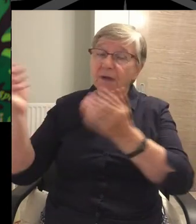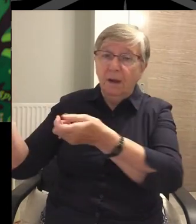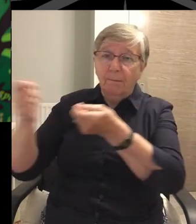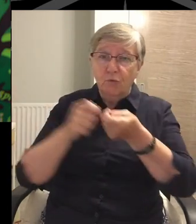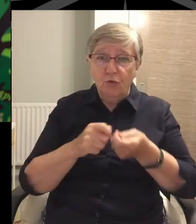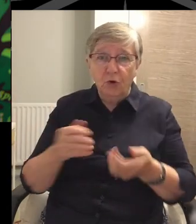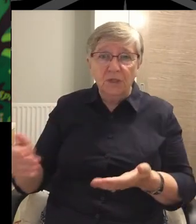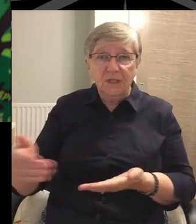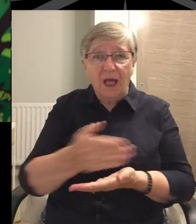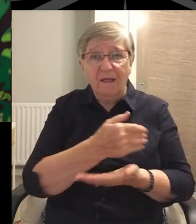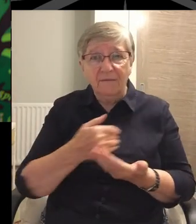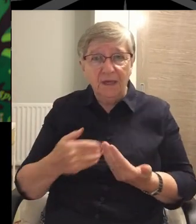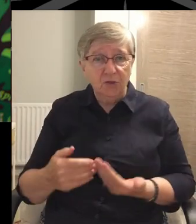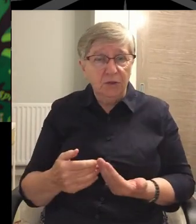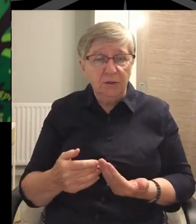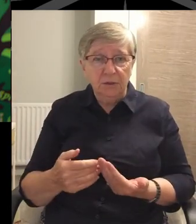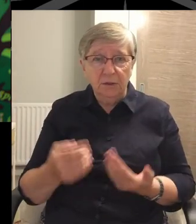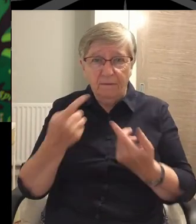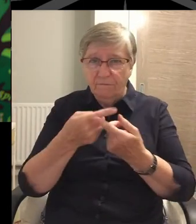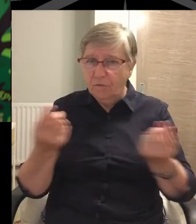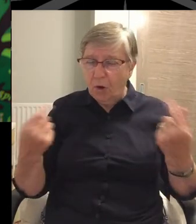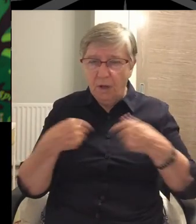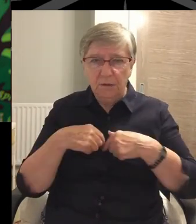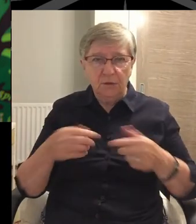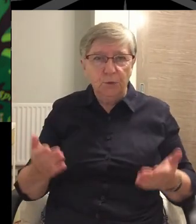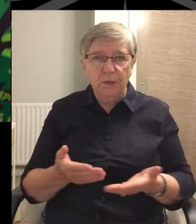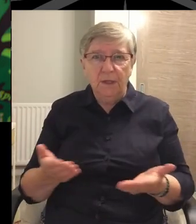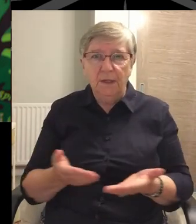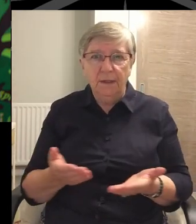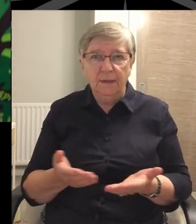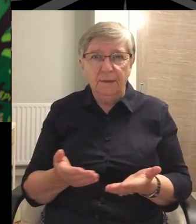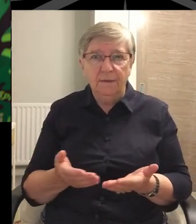into everyday realities.